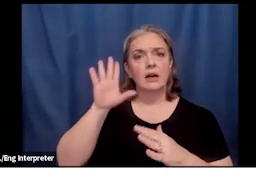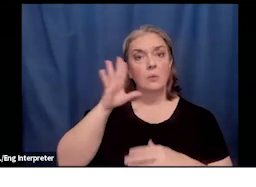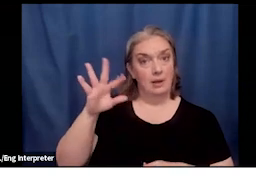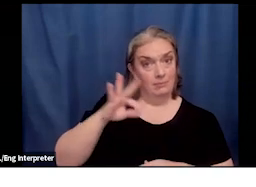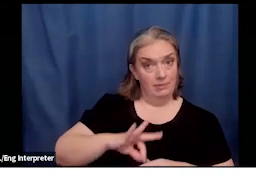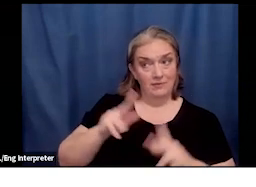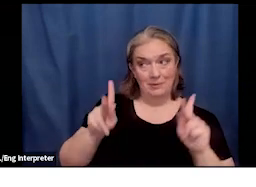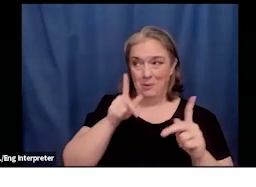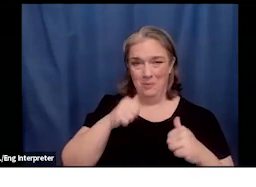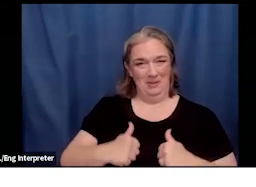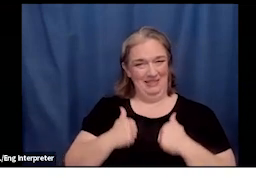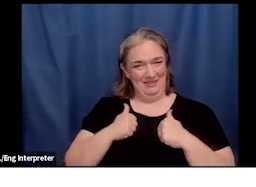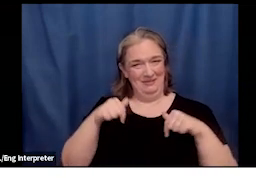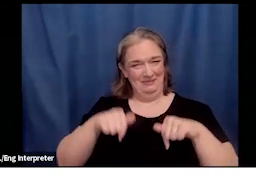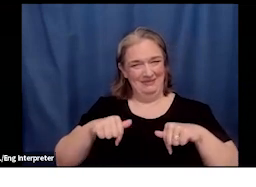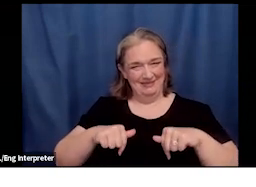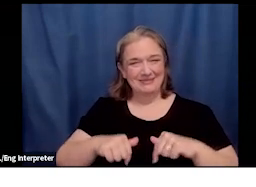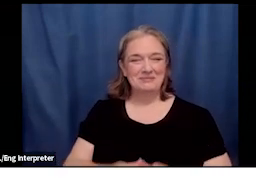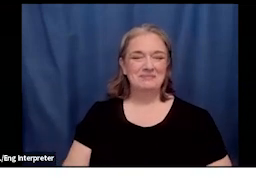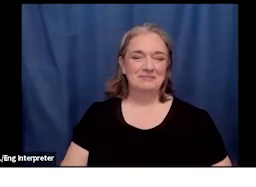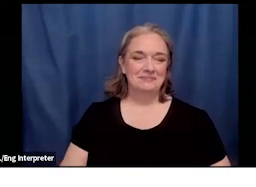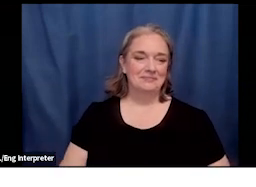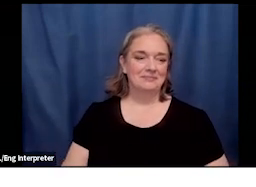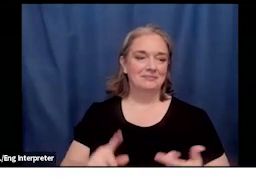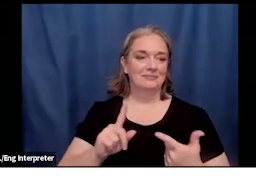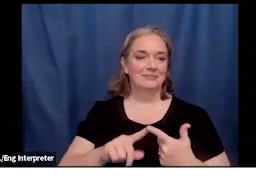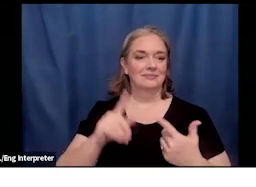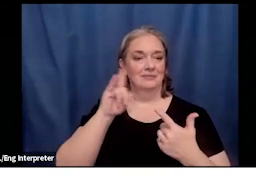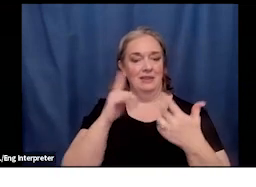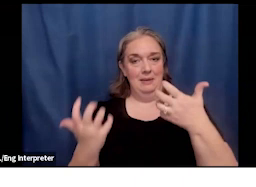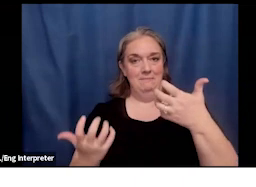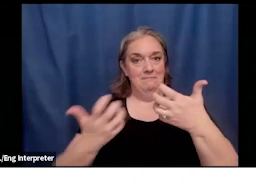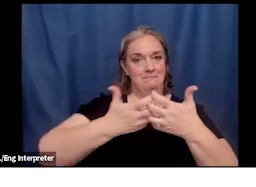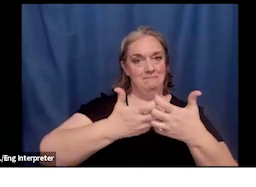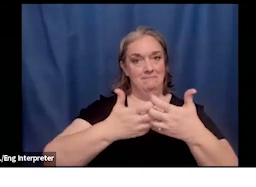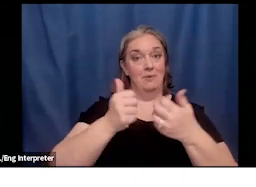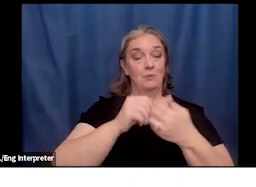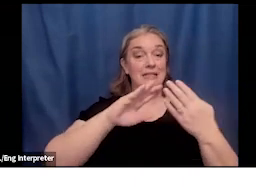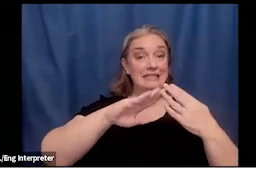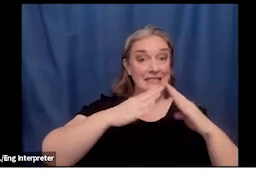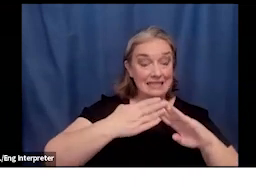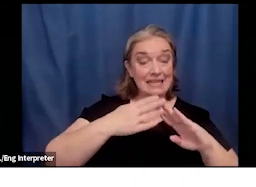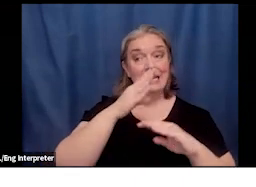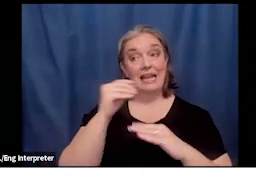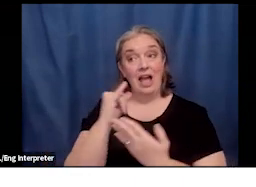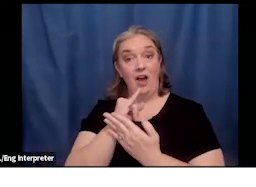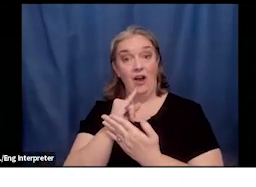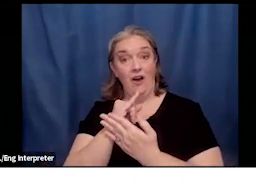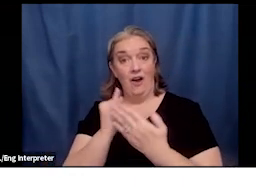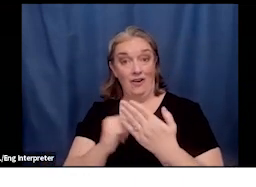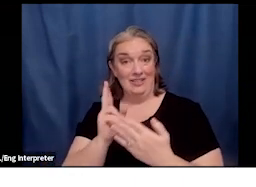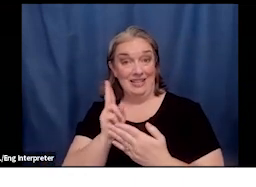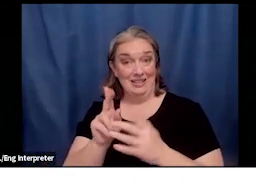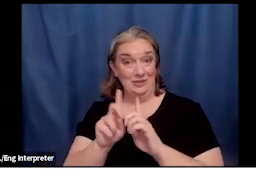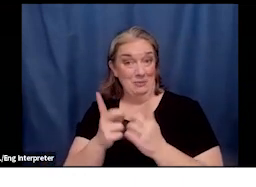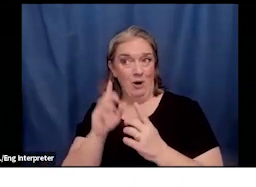Boise residents. We're looking at alignment to the City of Boise and Arts and History vision and mission. So how